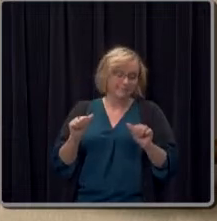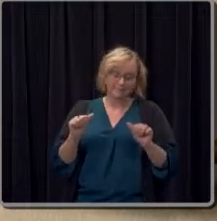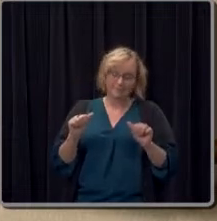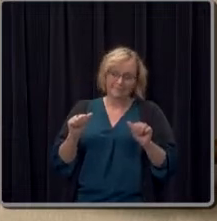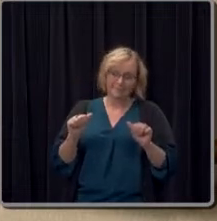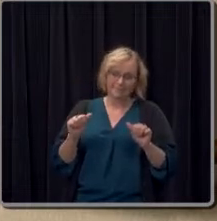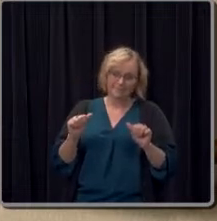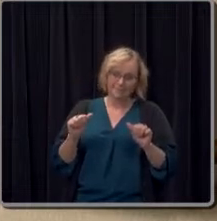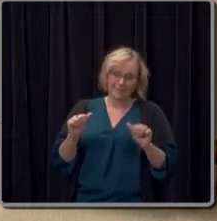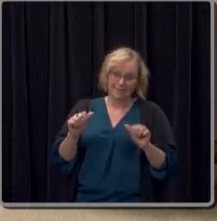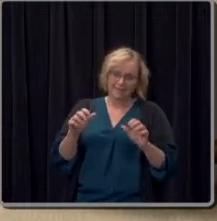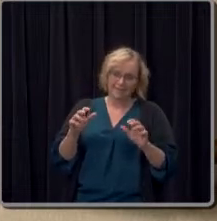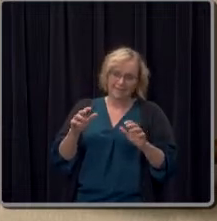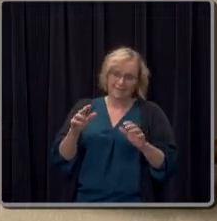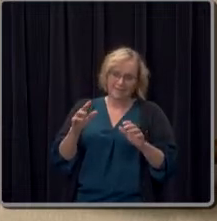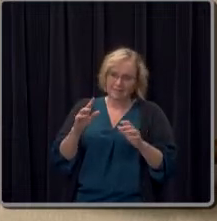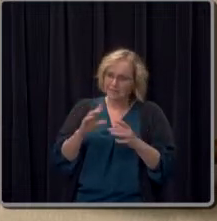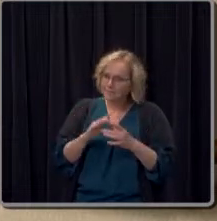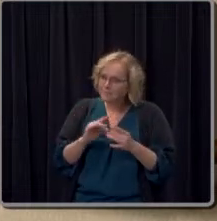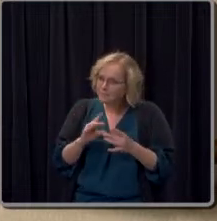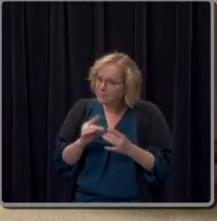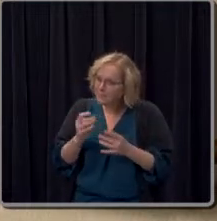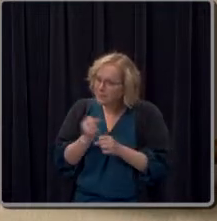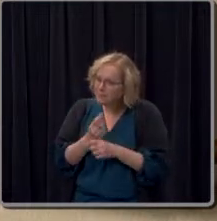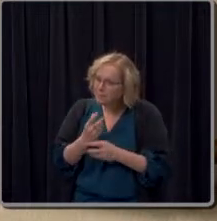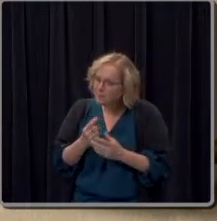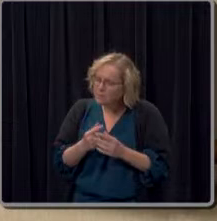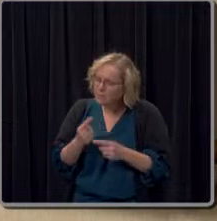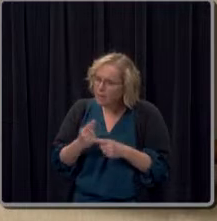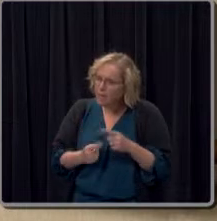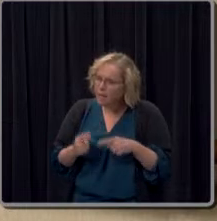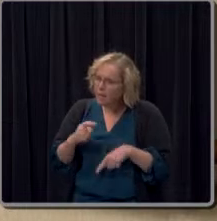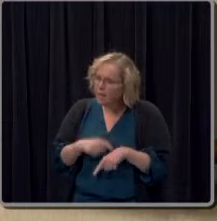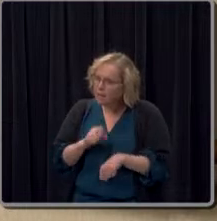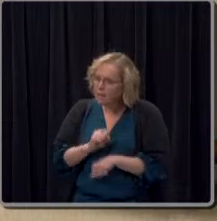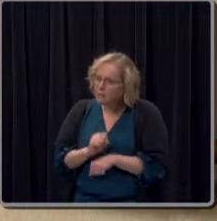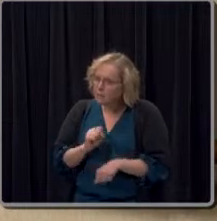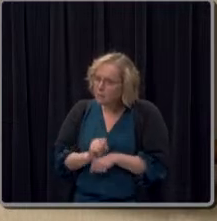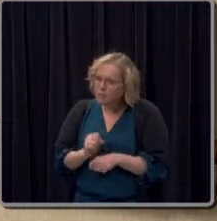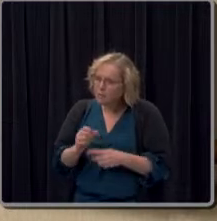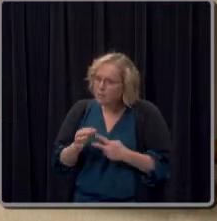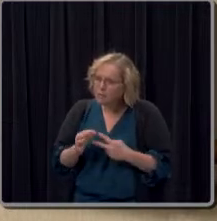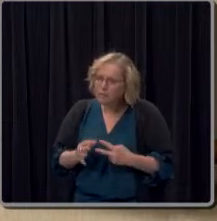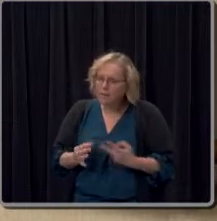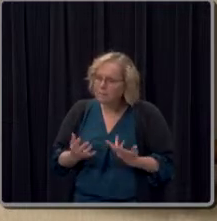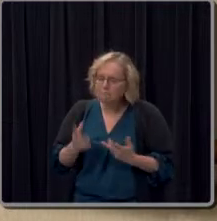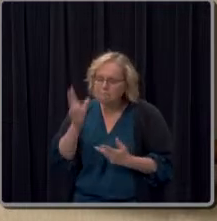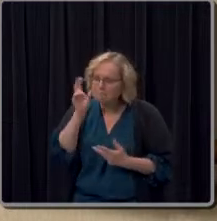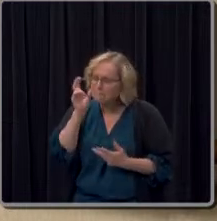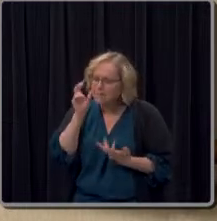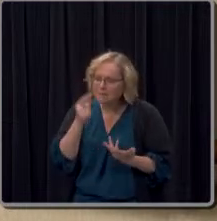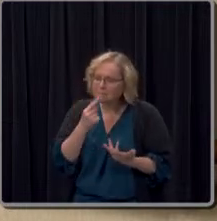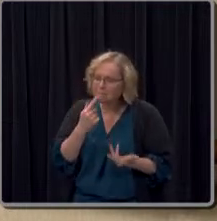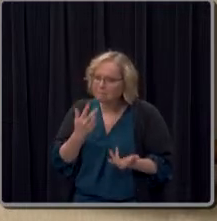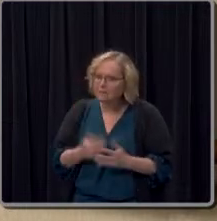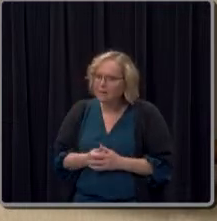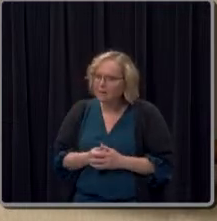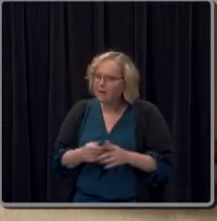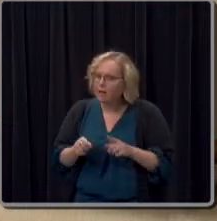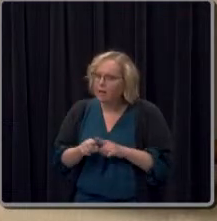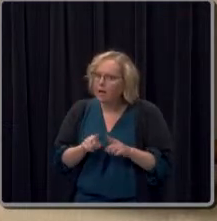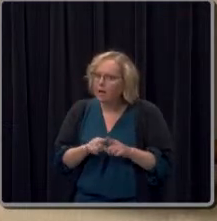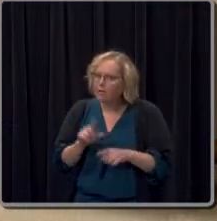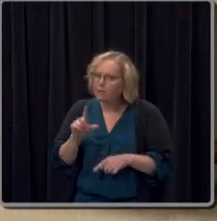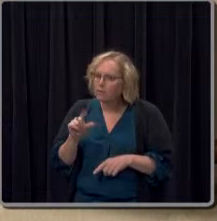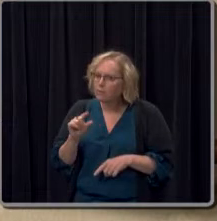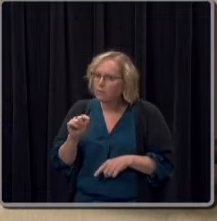or retirees that might want to do half-time work, that's totally an option that should be pursued. And also the 21st century, if that